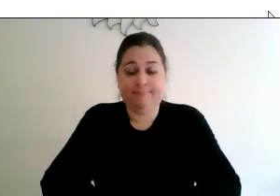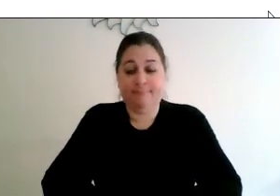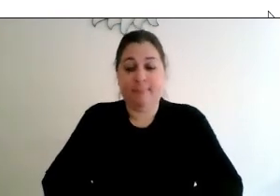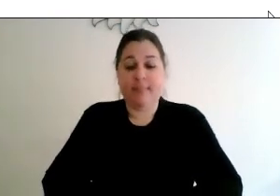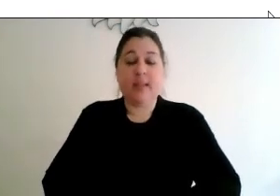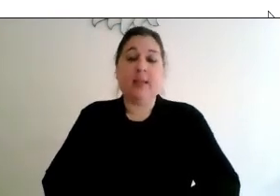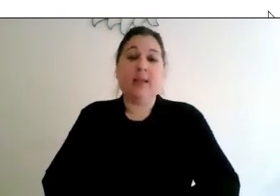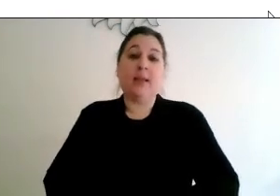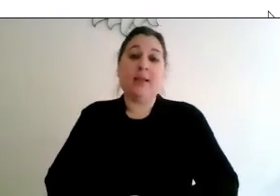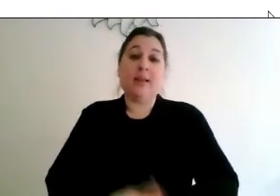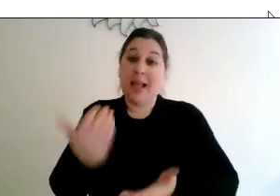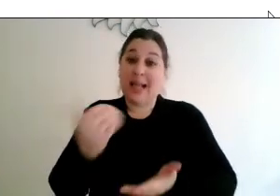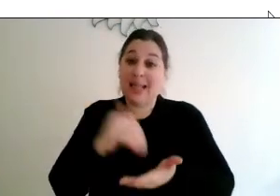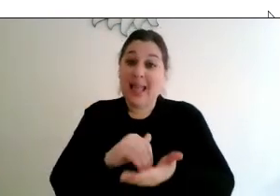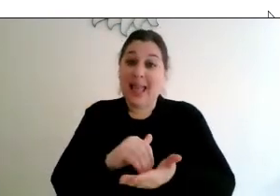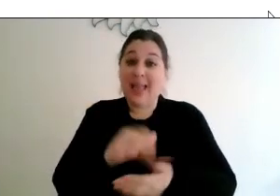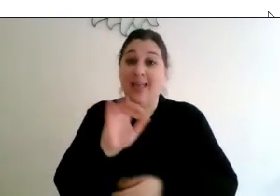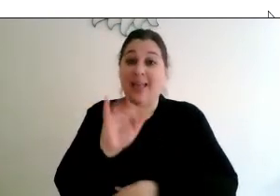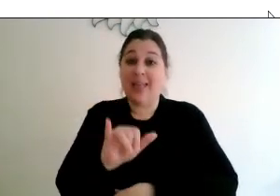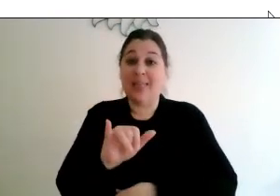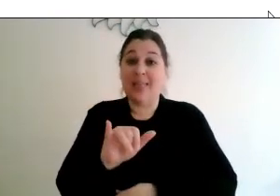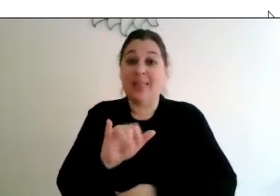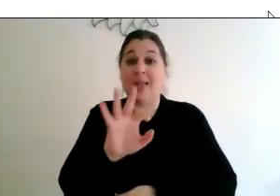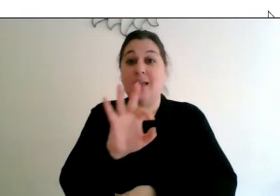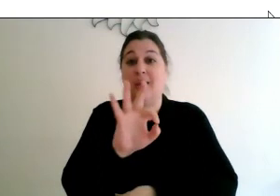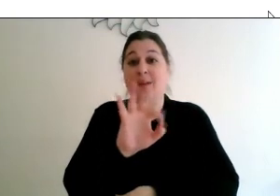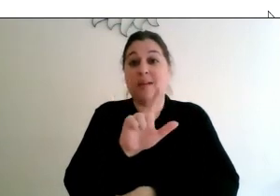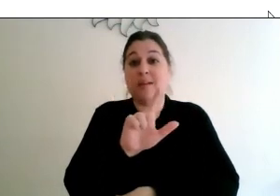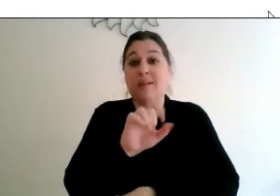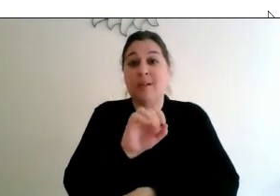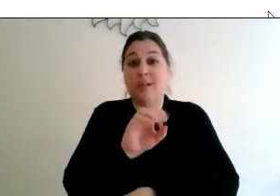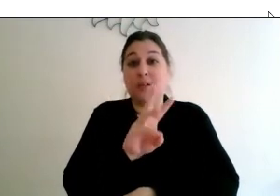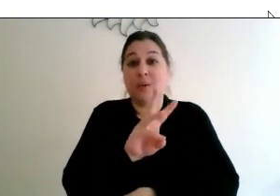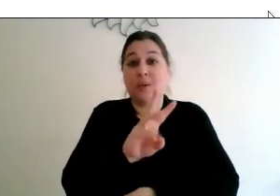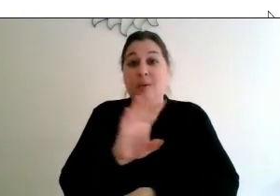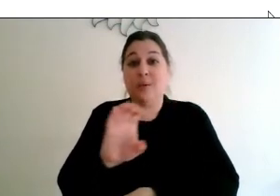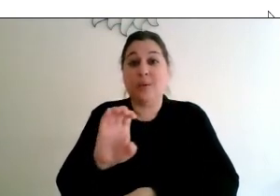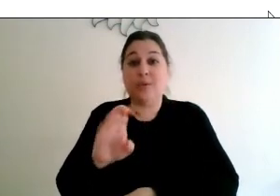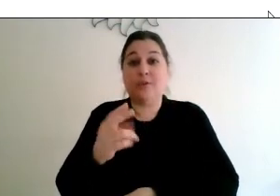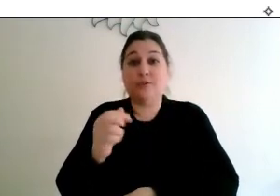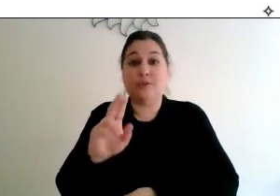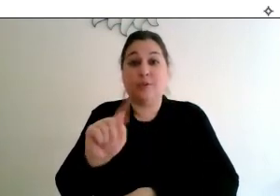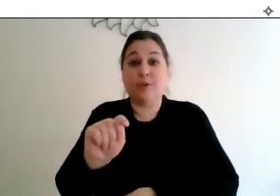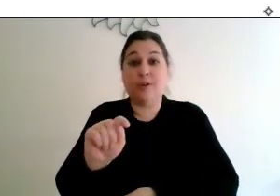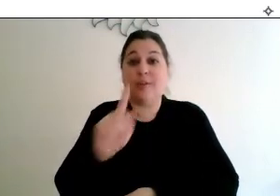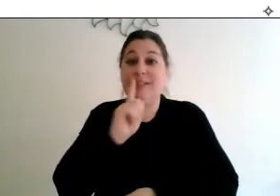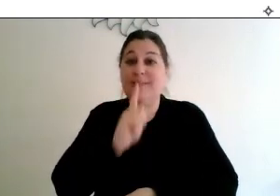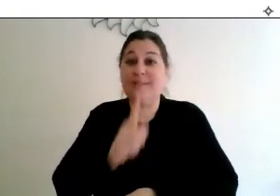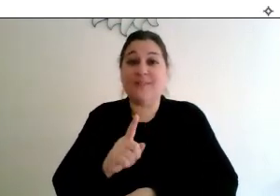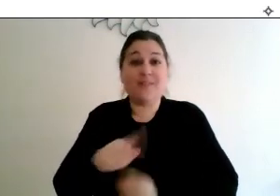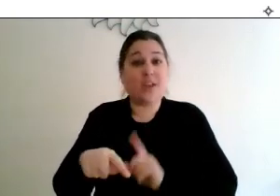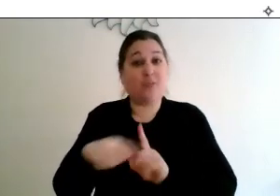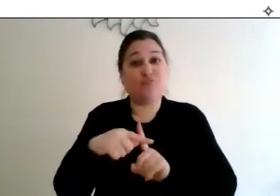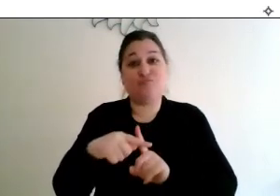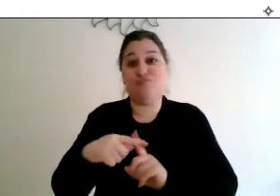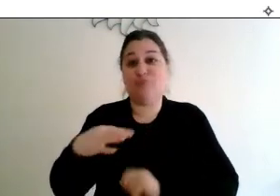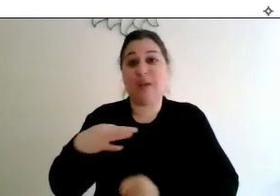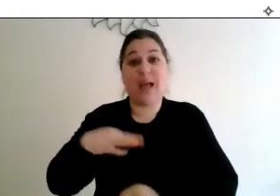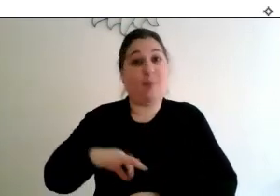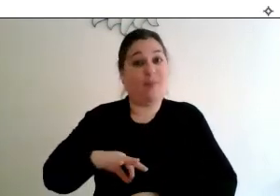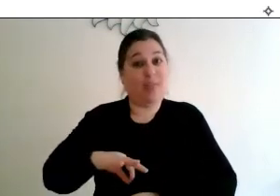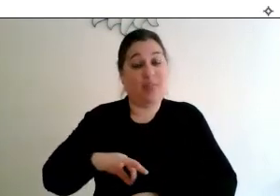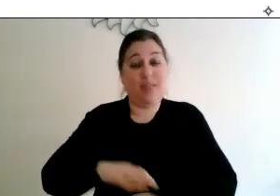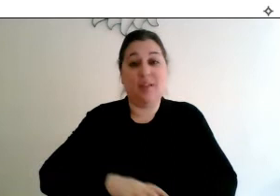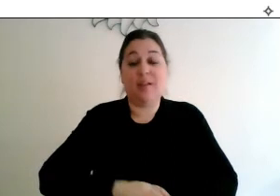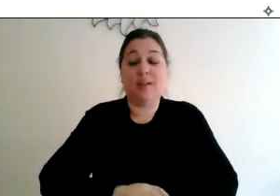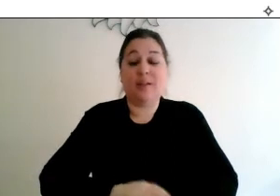All right, so again, this flow chart is very, very helpful. For example, if I have, let me